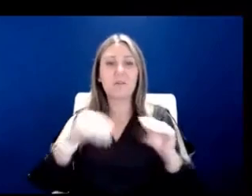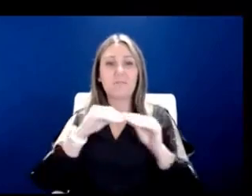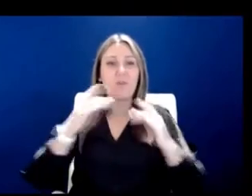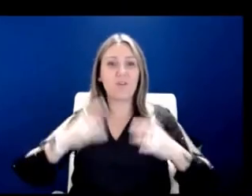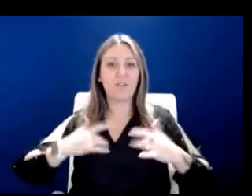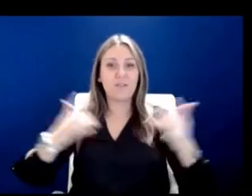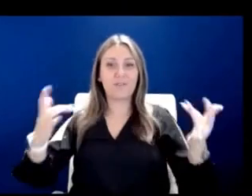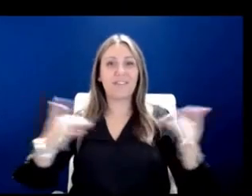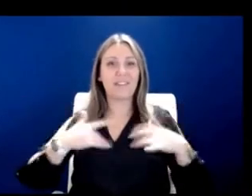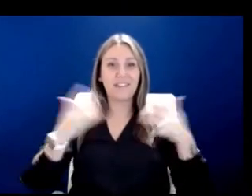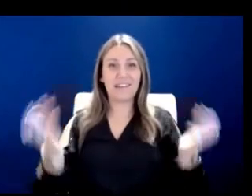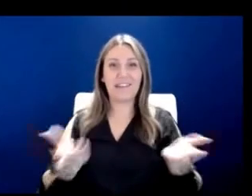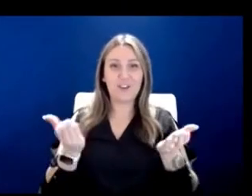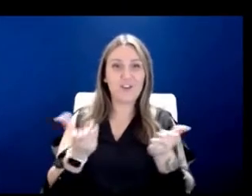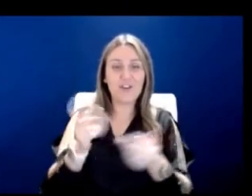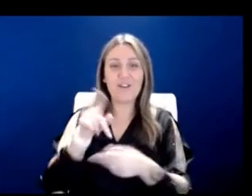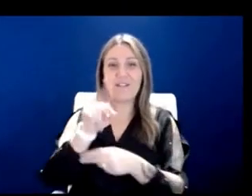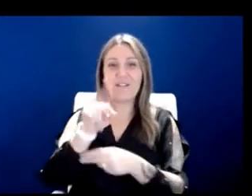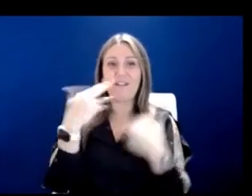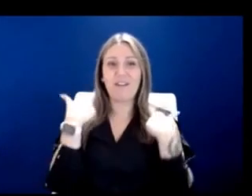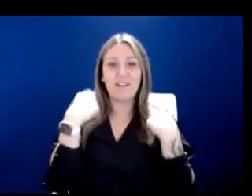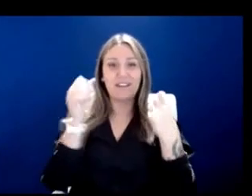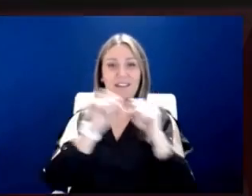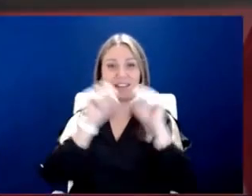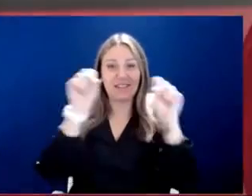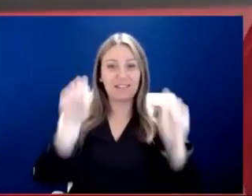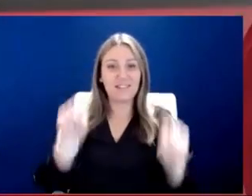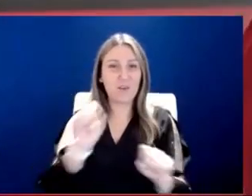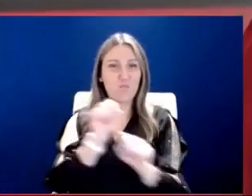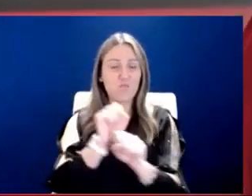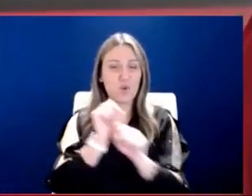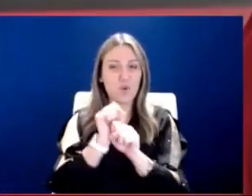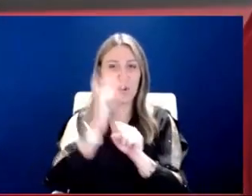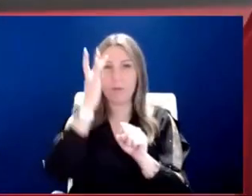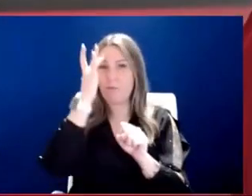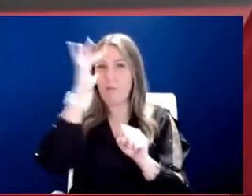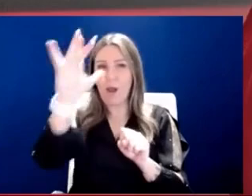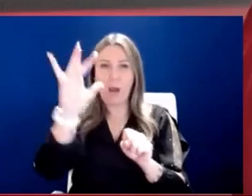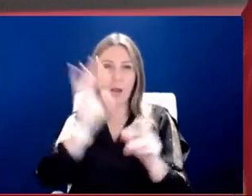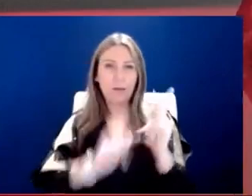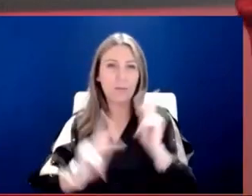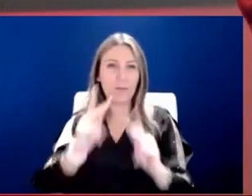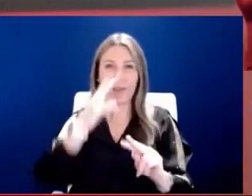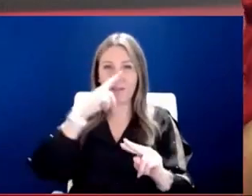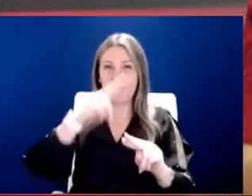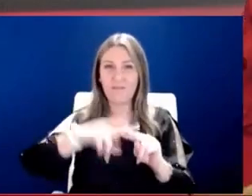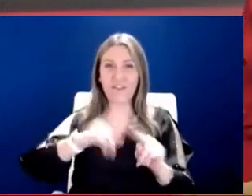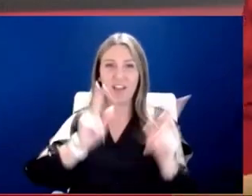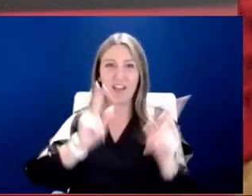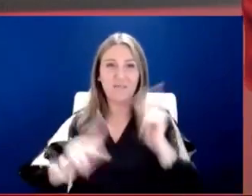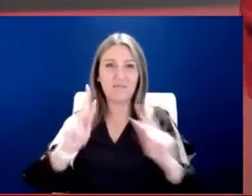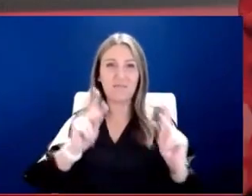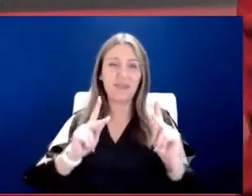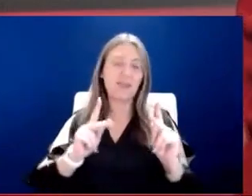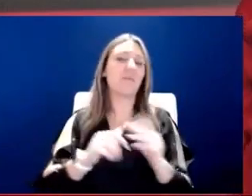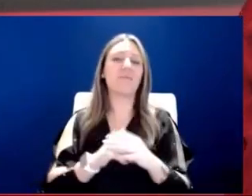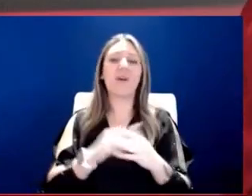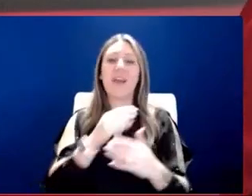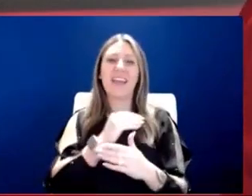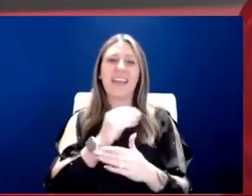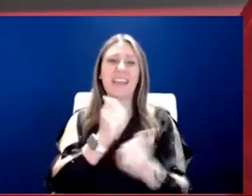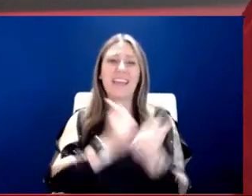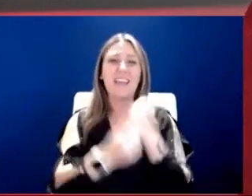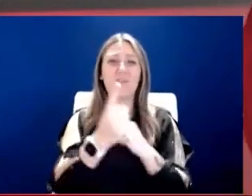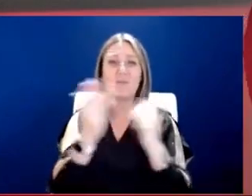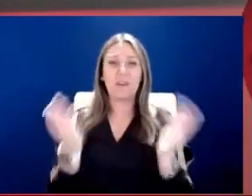Kansas Health System, working with such brilliant minds and fun people, and everybody in our newsroom here has a TV